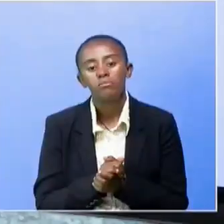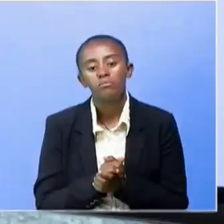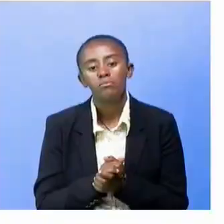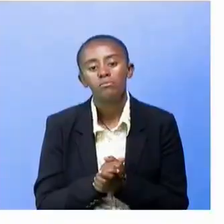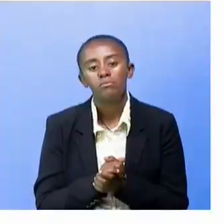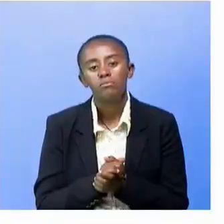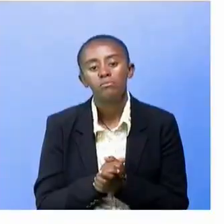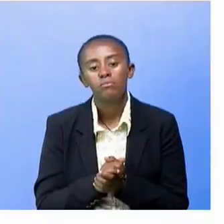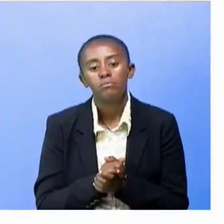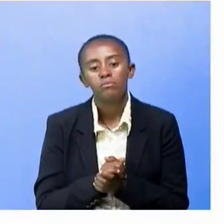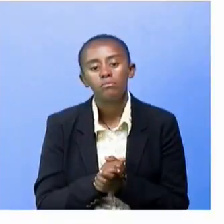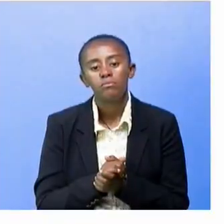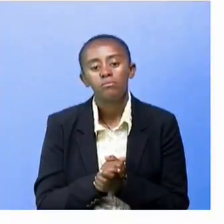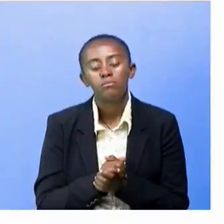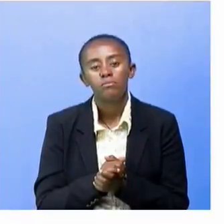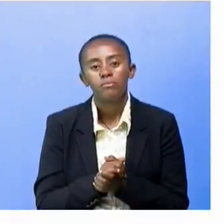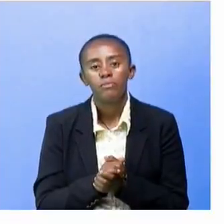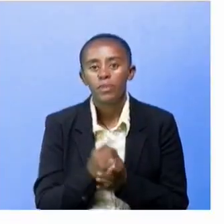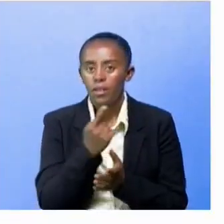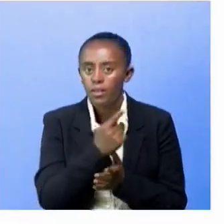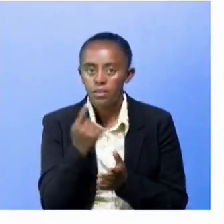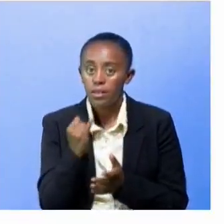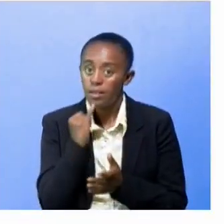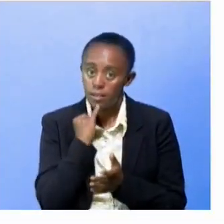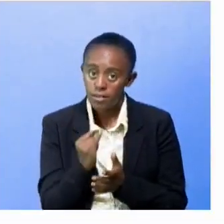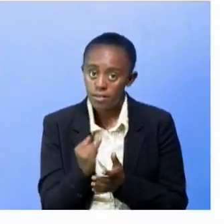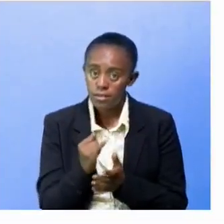The first one is, there is